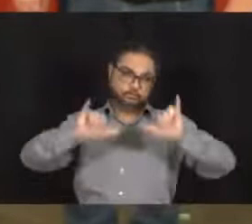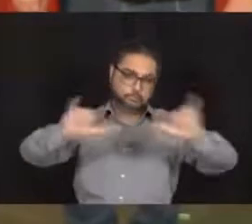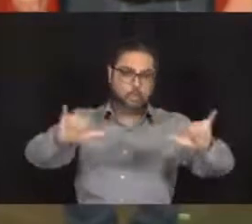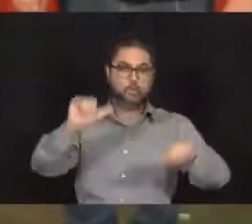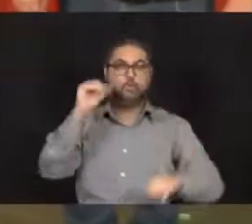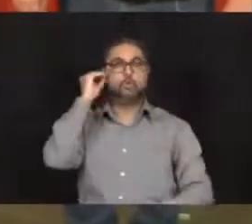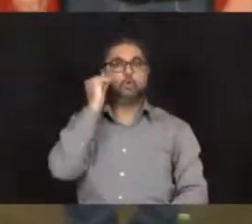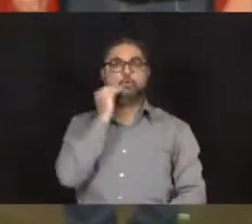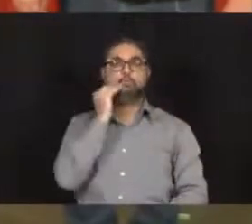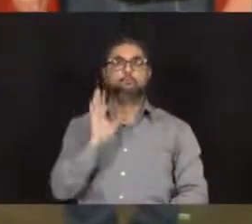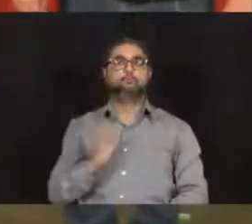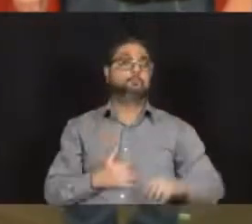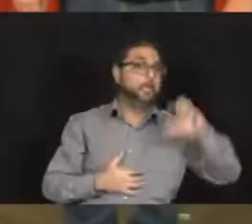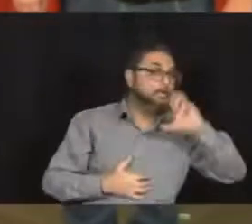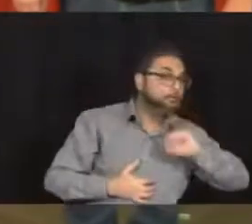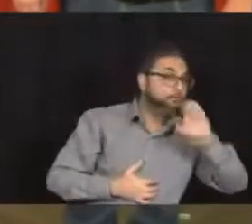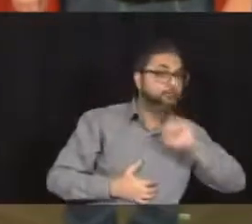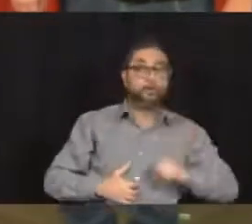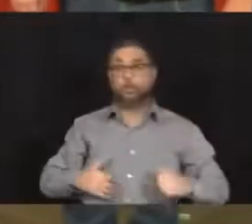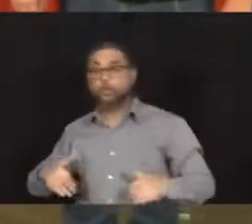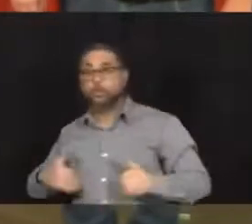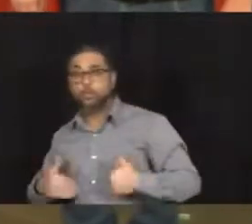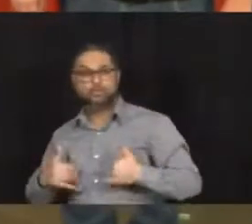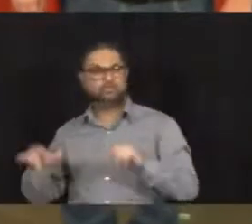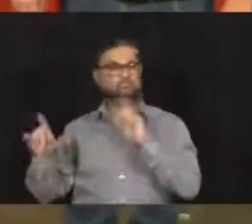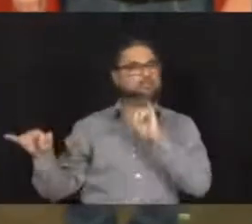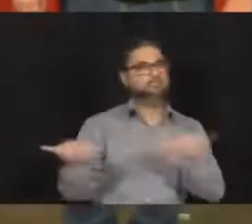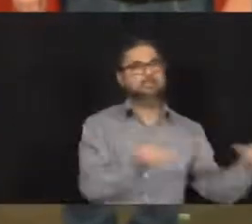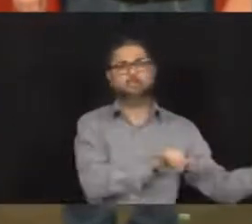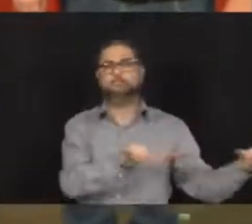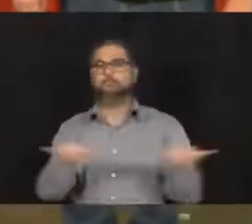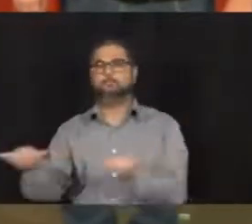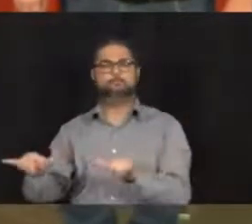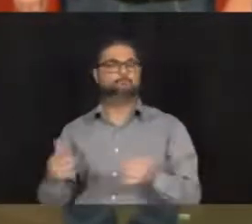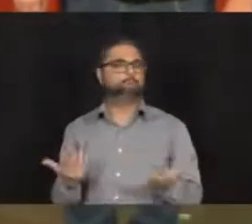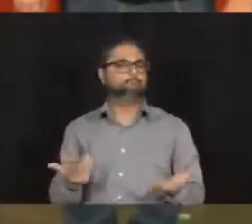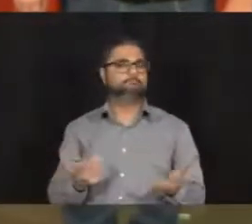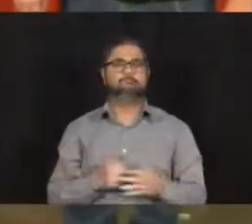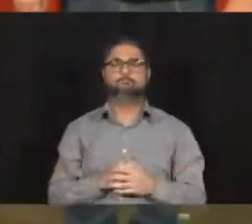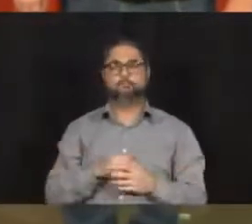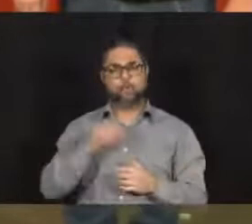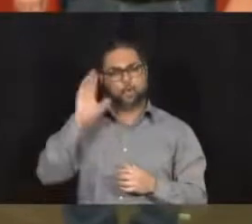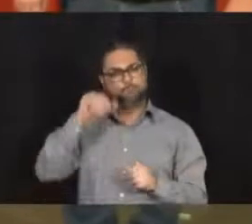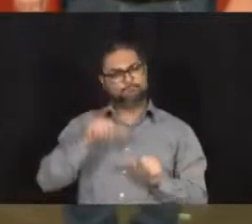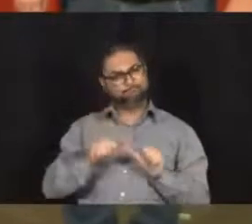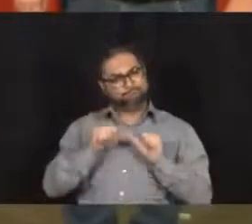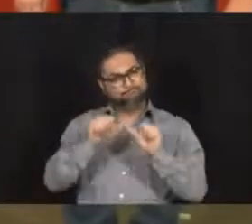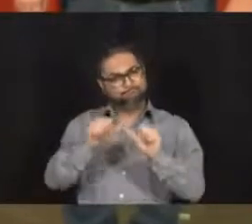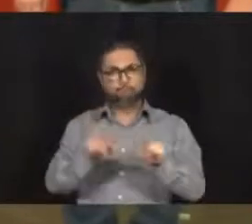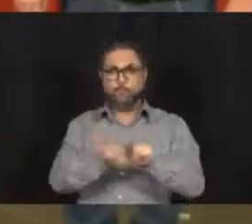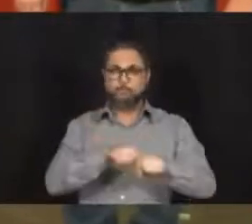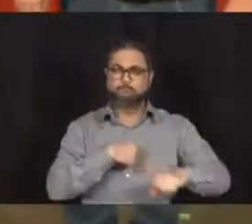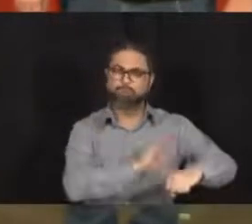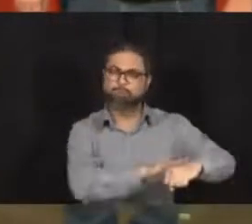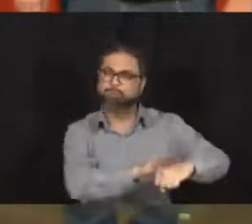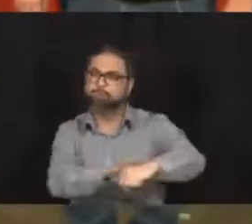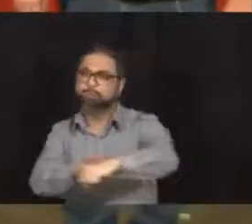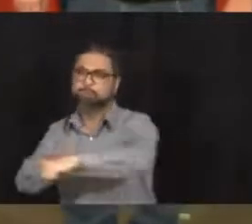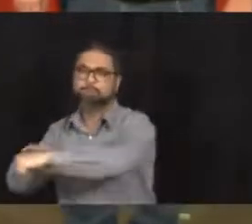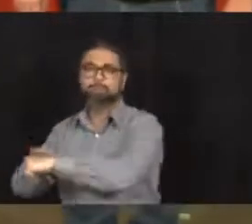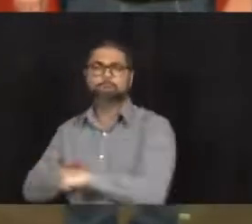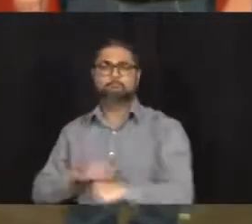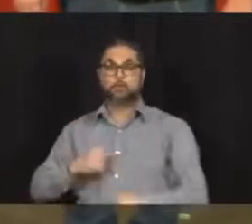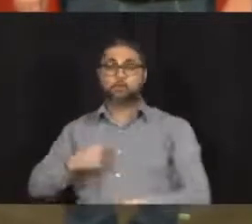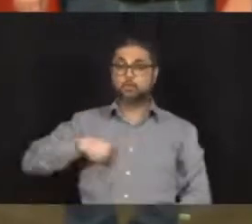as much as they apply to young people. So we're going to continue with that message, and it's our expectation, our hope